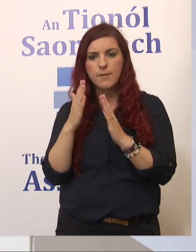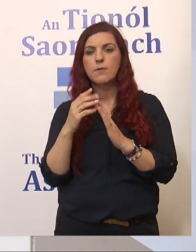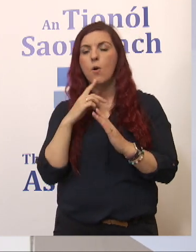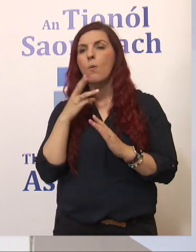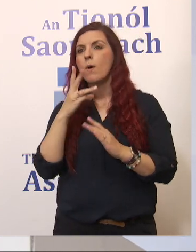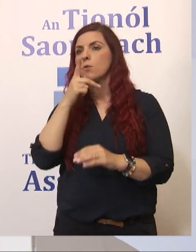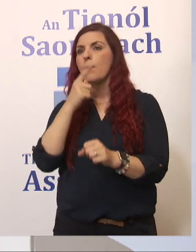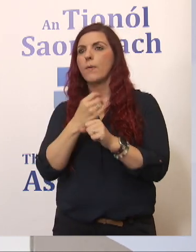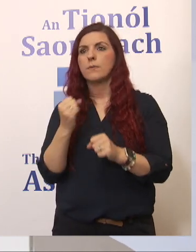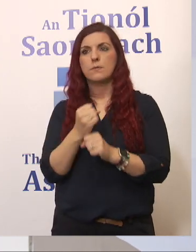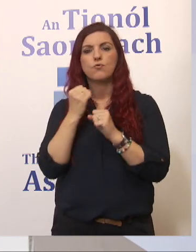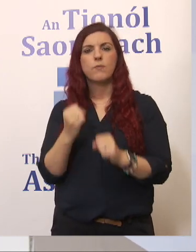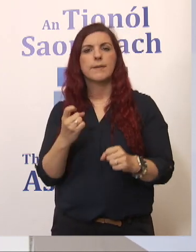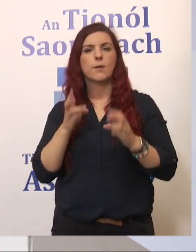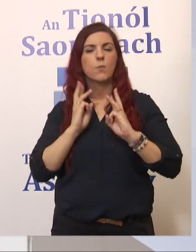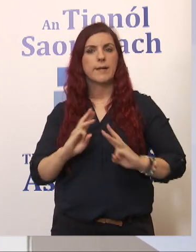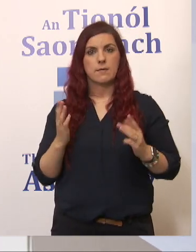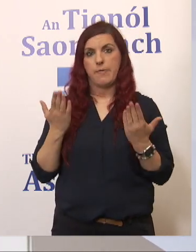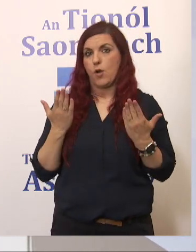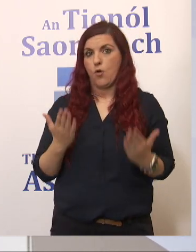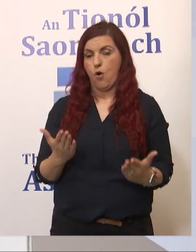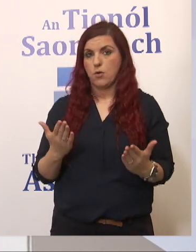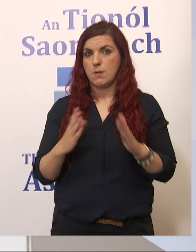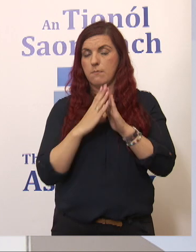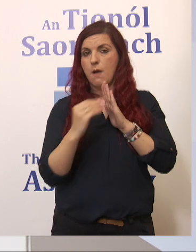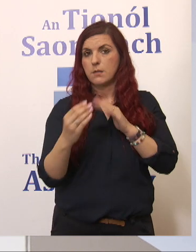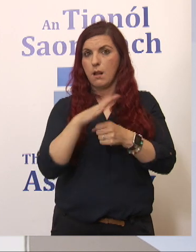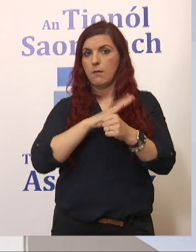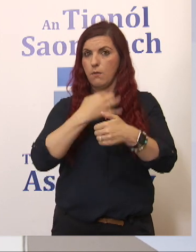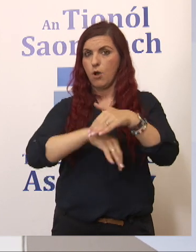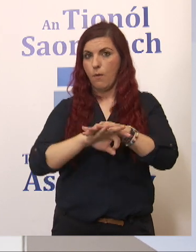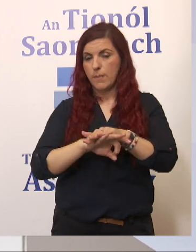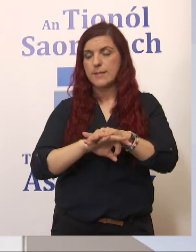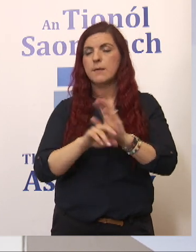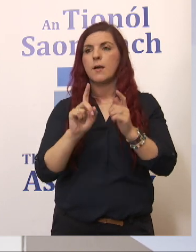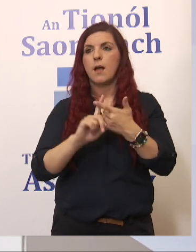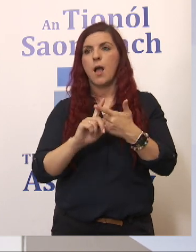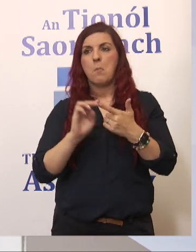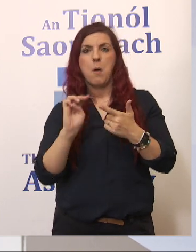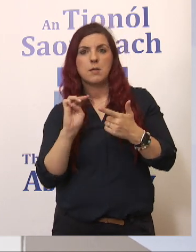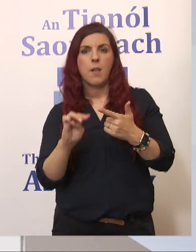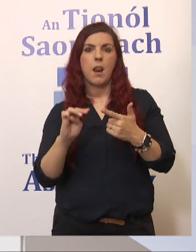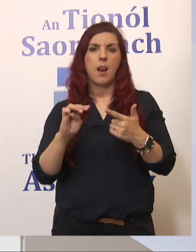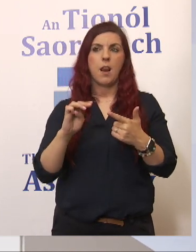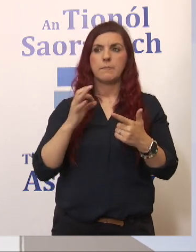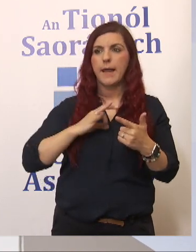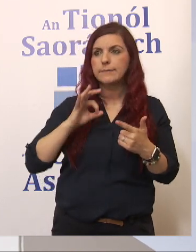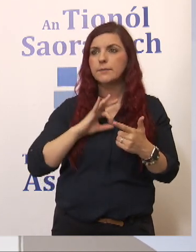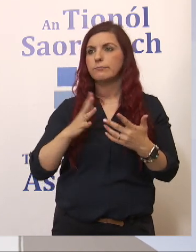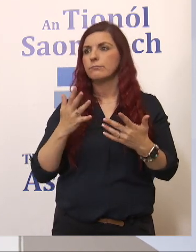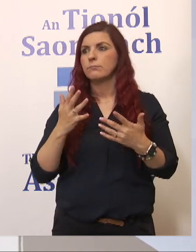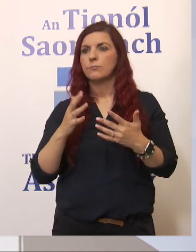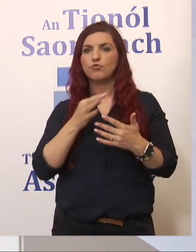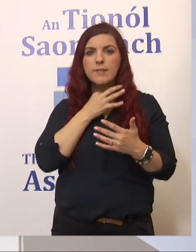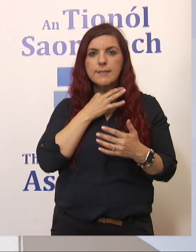at the strengths and weaknesses of the current model of local government Dublin, the potential benefits, risks, challenges, opportunities